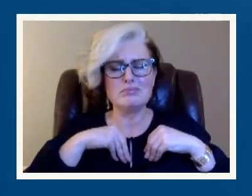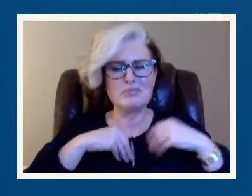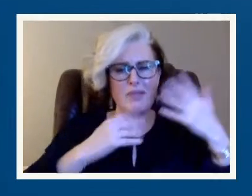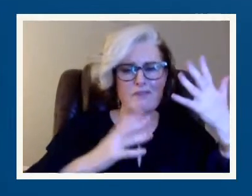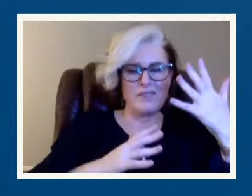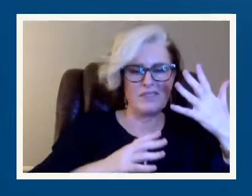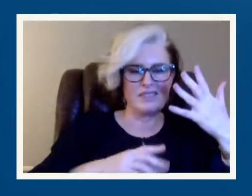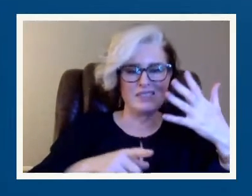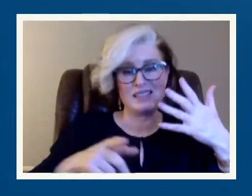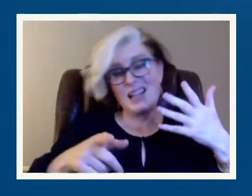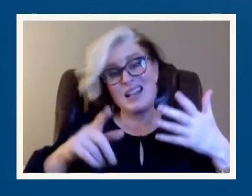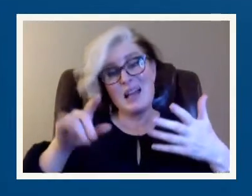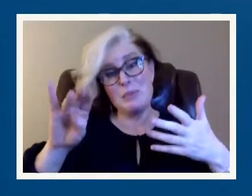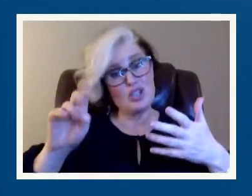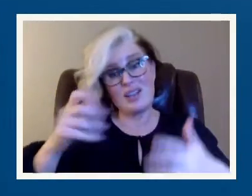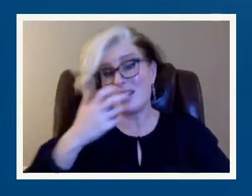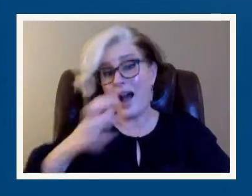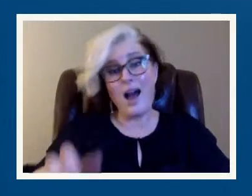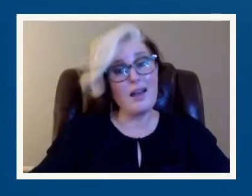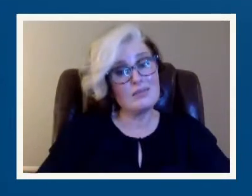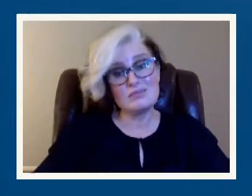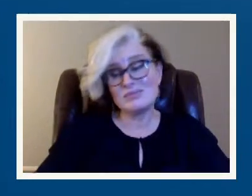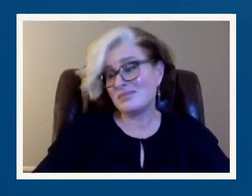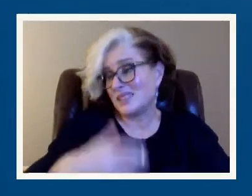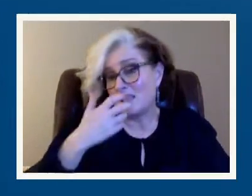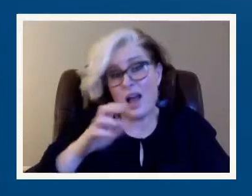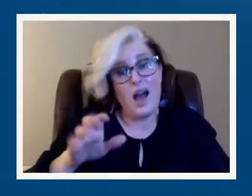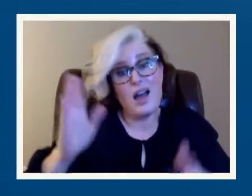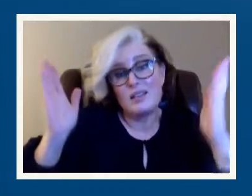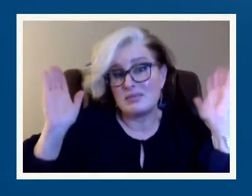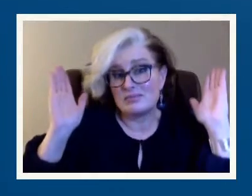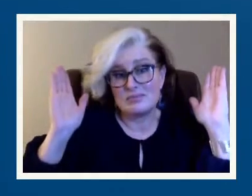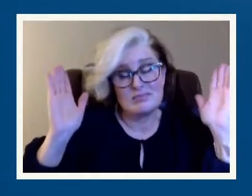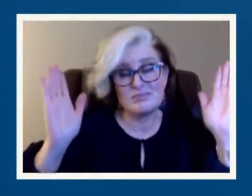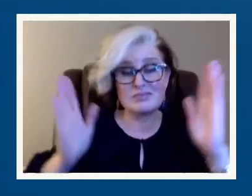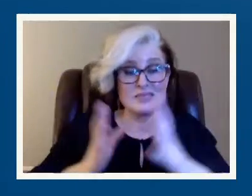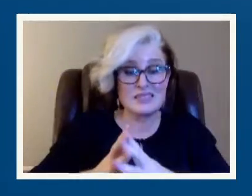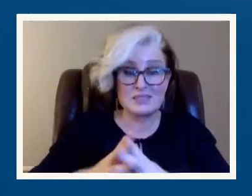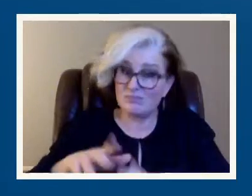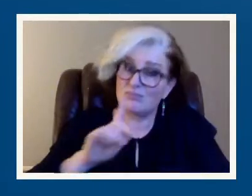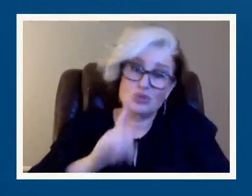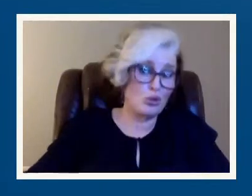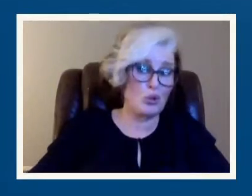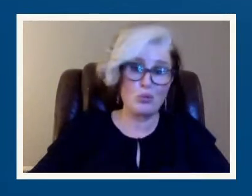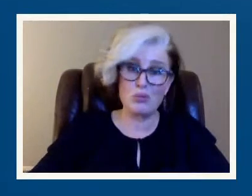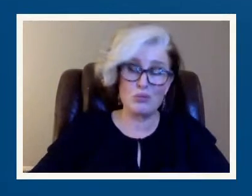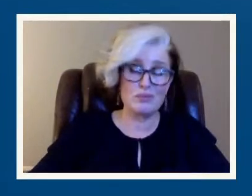She's hot. She's smart. She